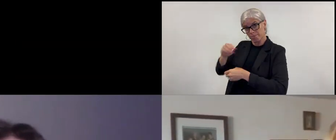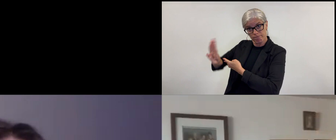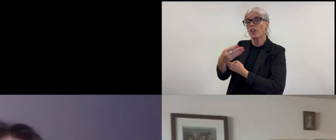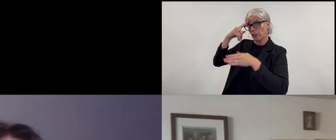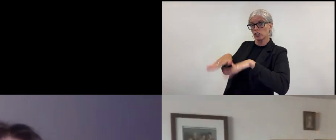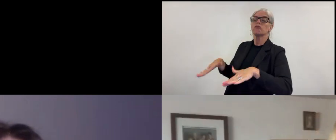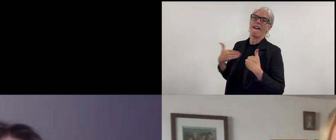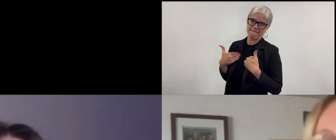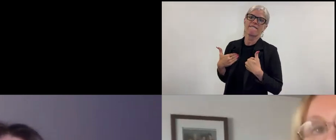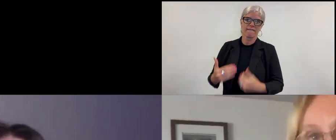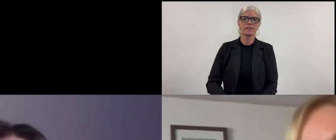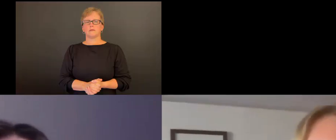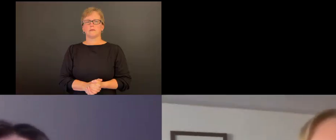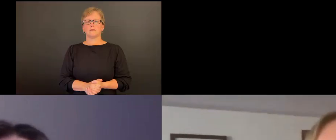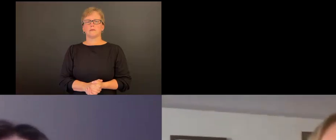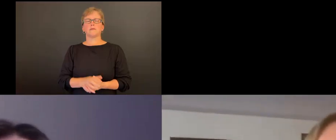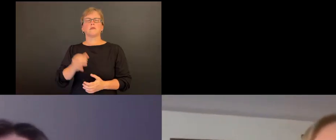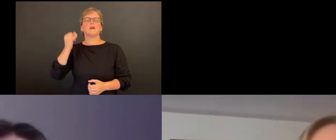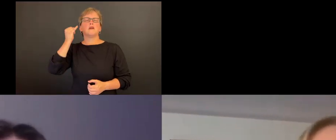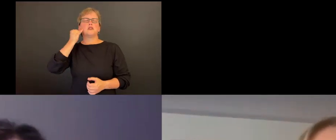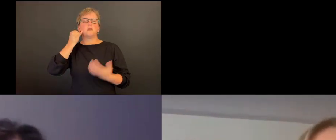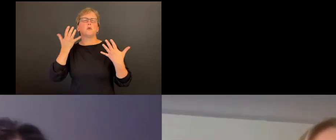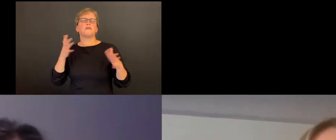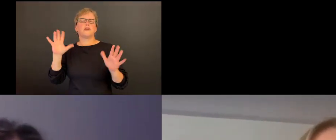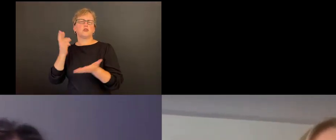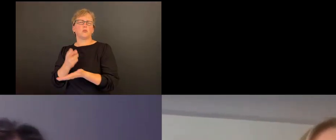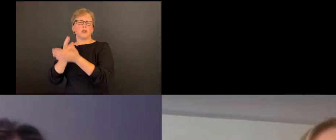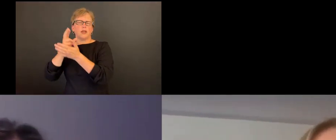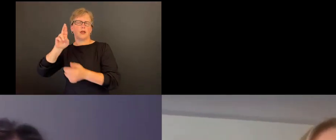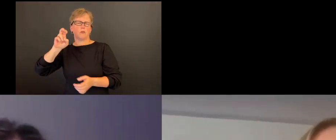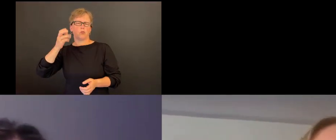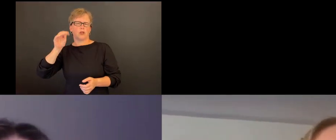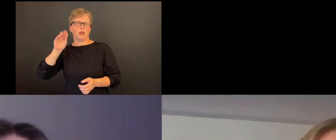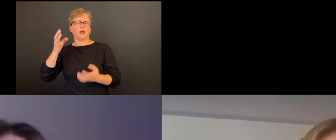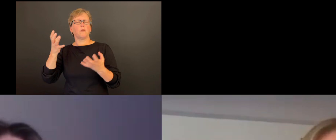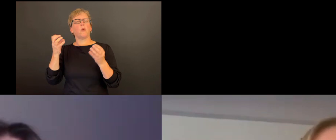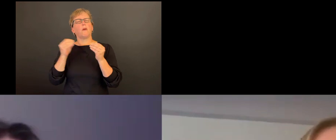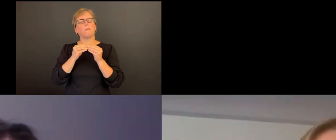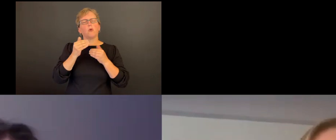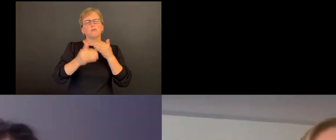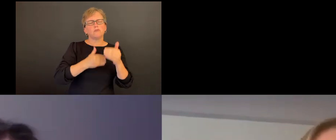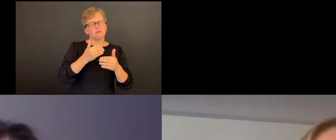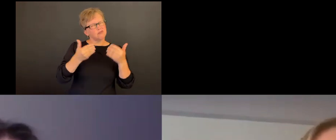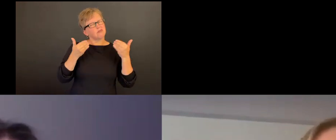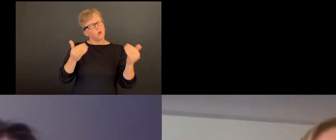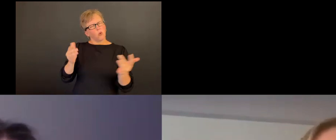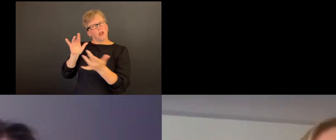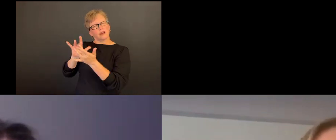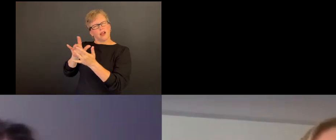have inpatient for pediatric. So after you have finished your rehabilitation and you want to advance